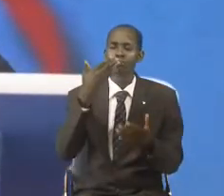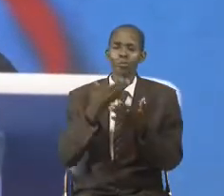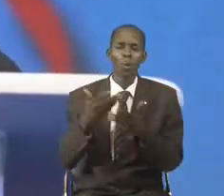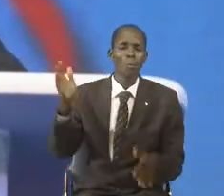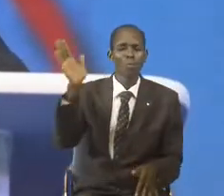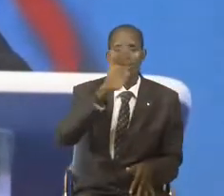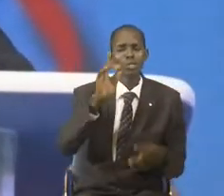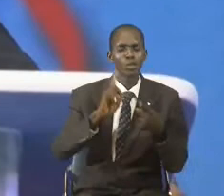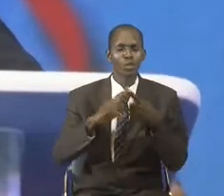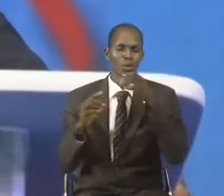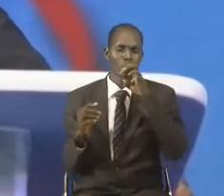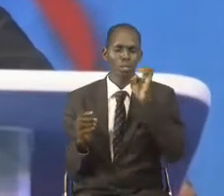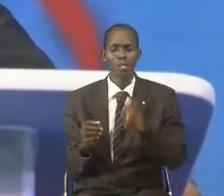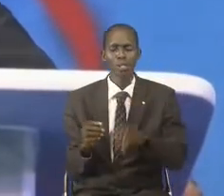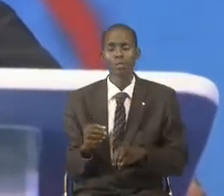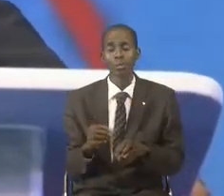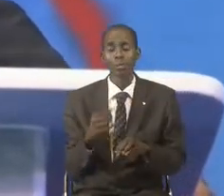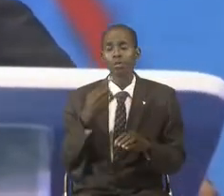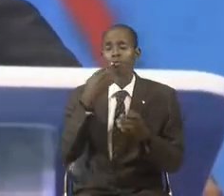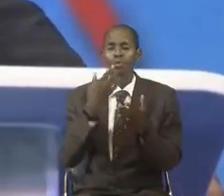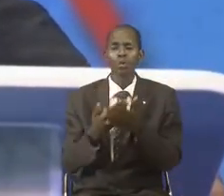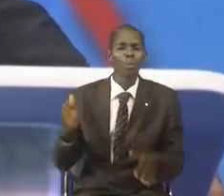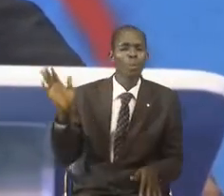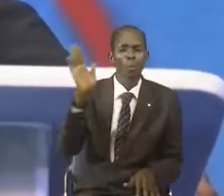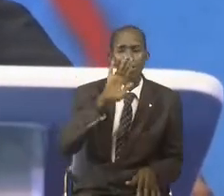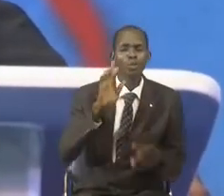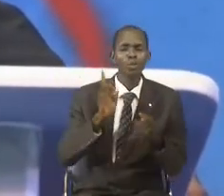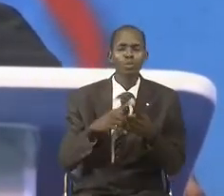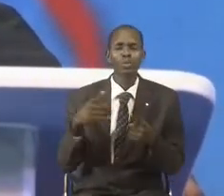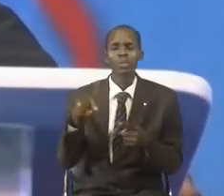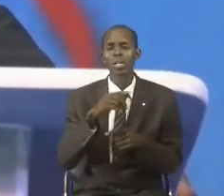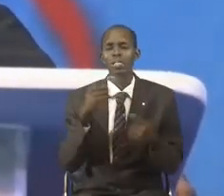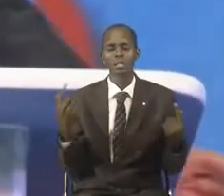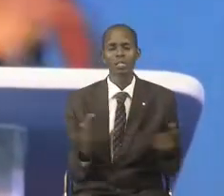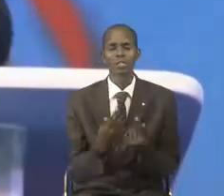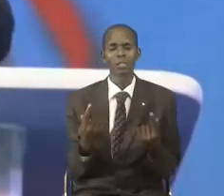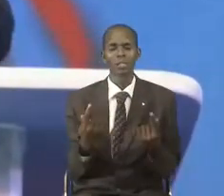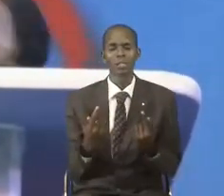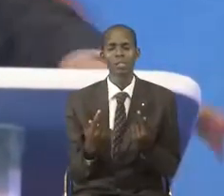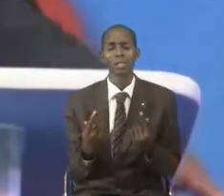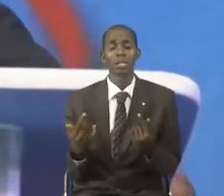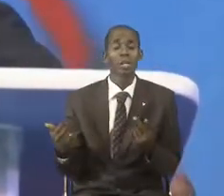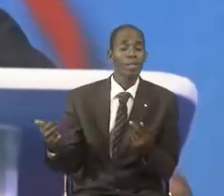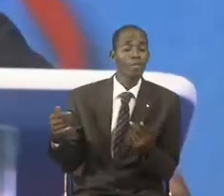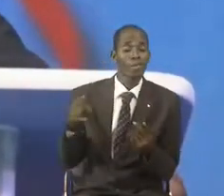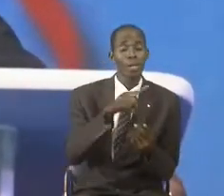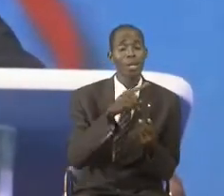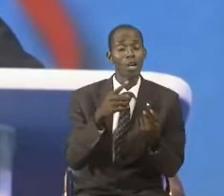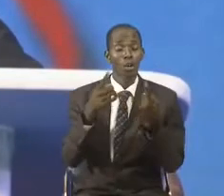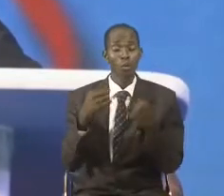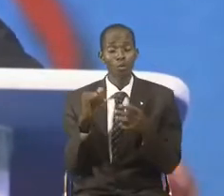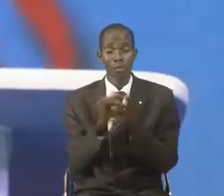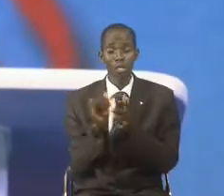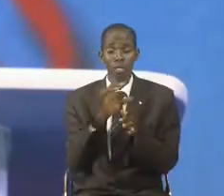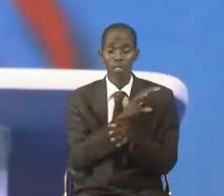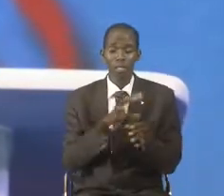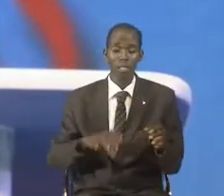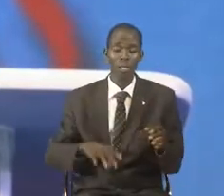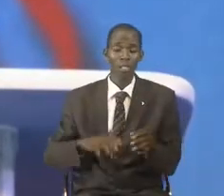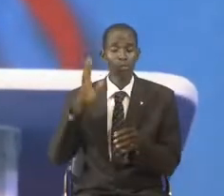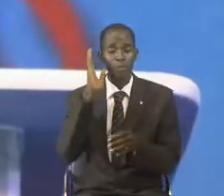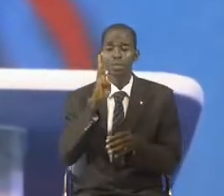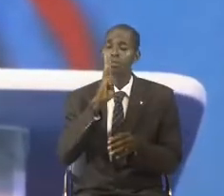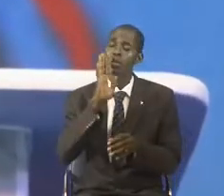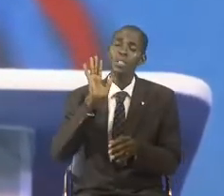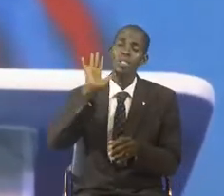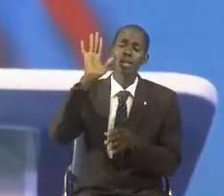the past, bye-bye to evil, bye-bye to their sin, they